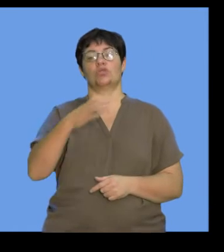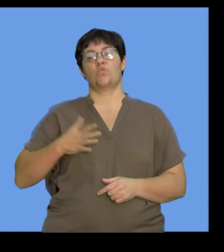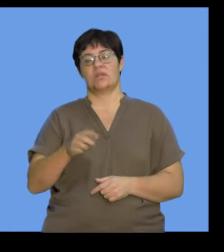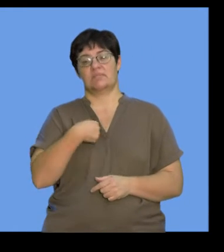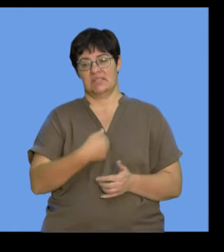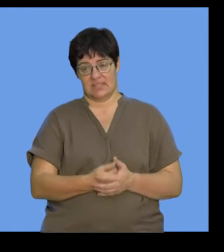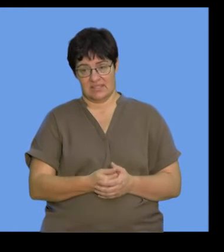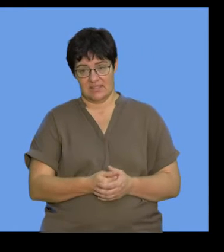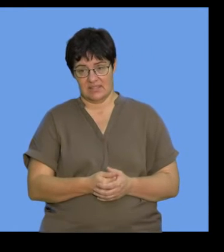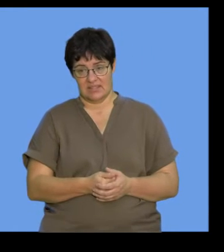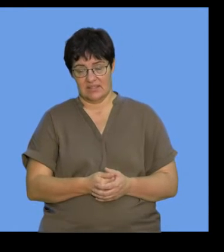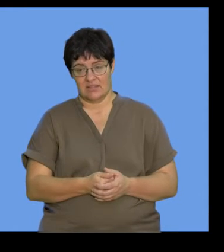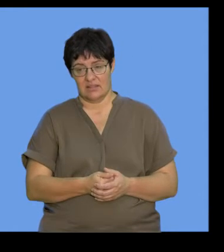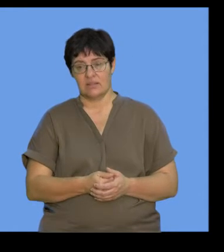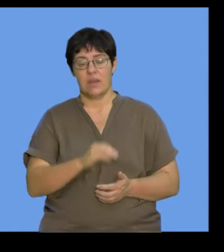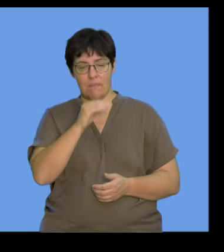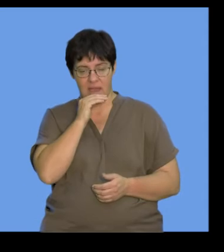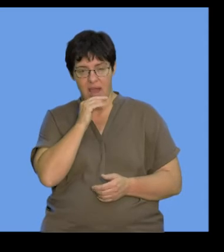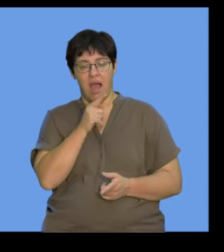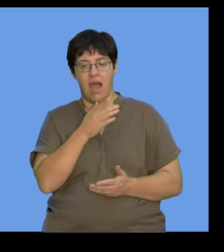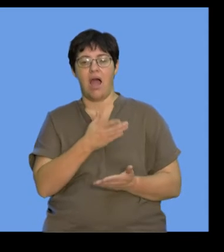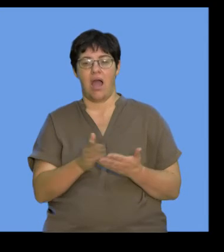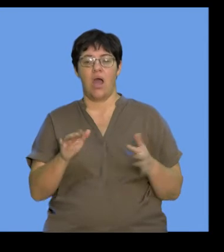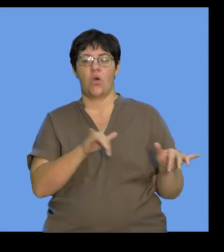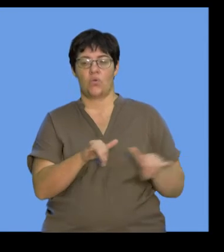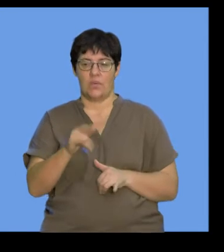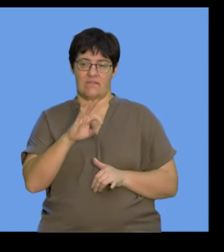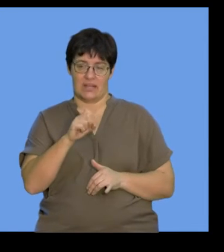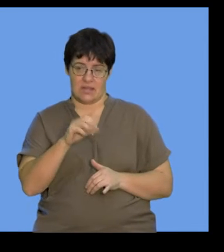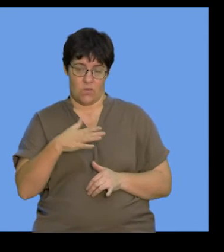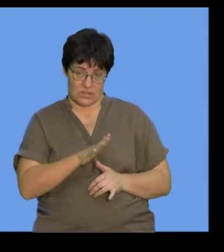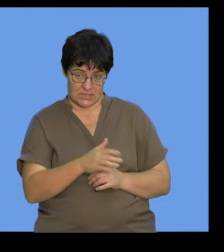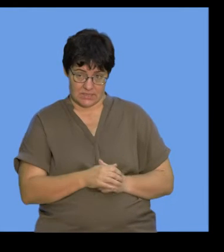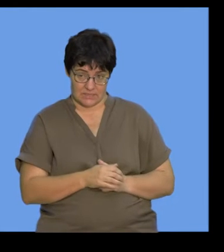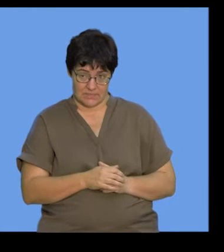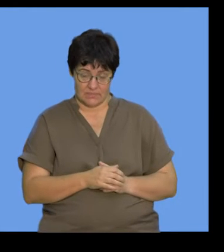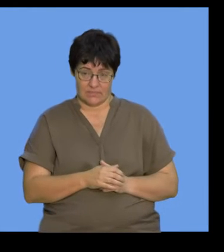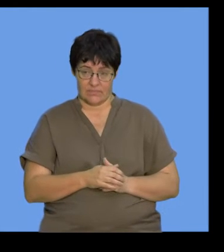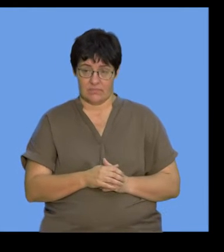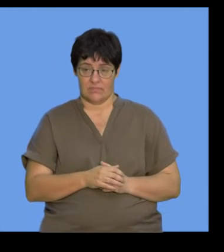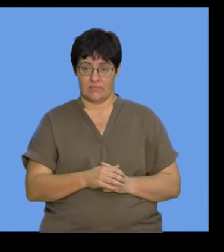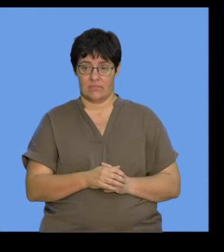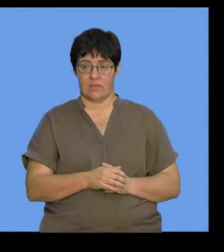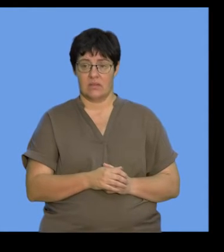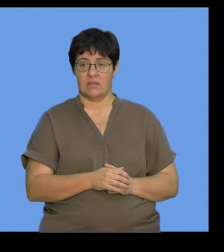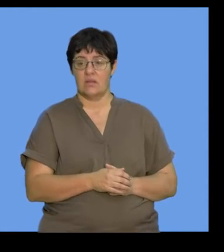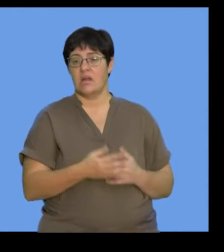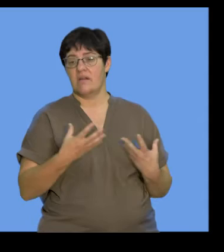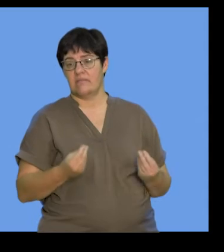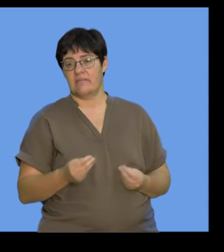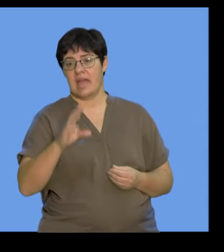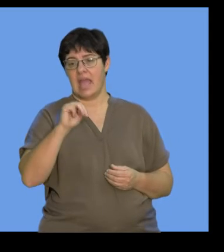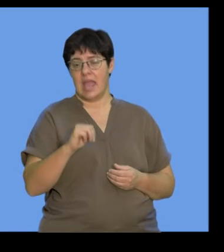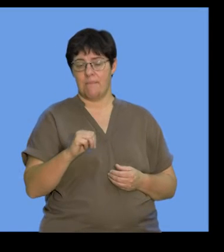was. So that's what taking out a common factor is all about. Let's look at another example. If I have m